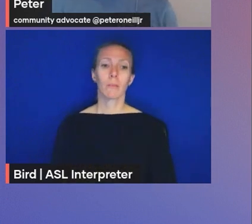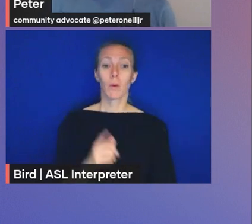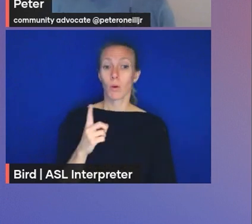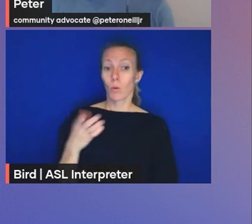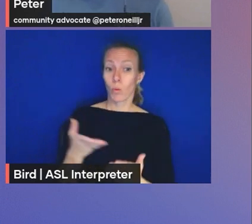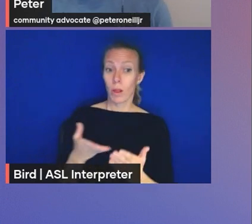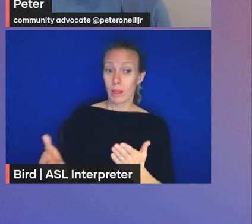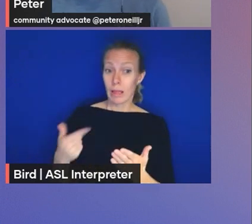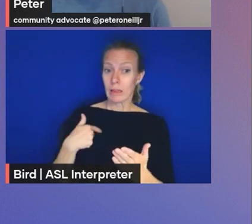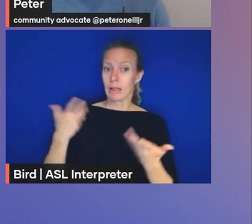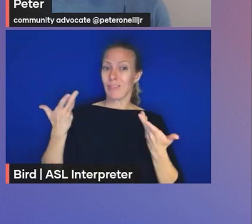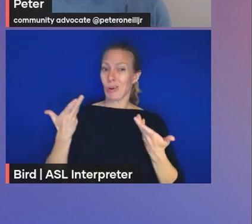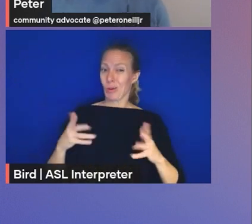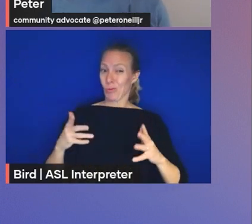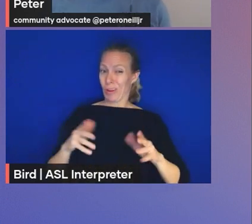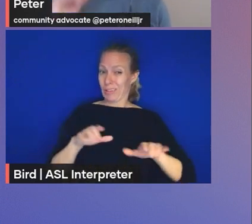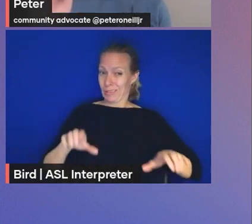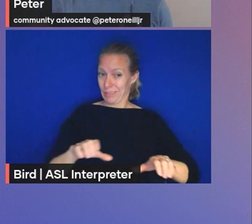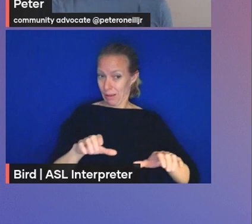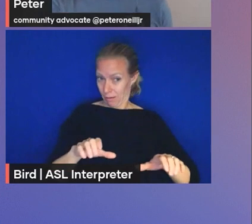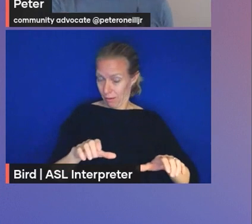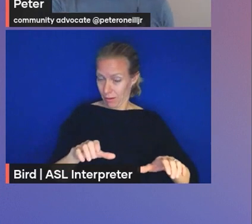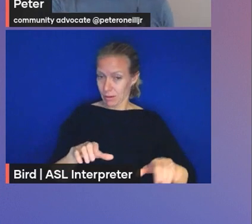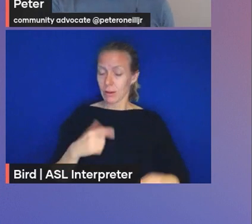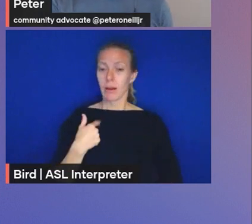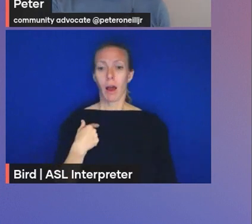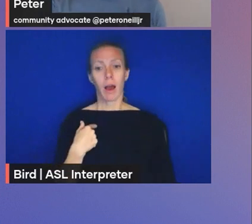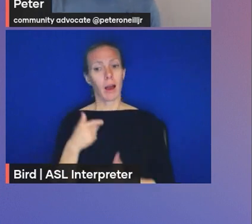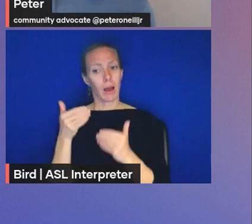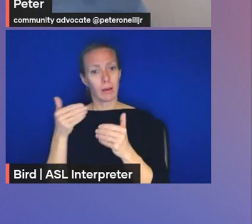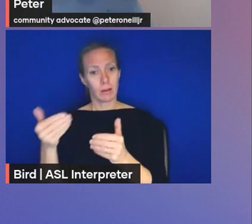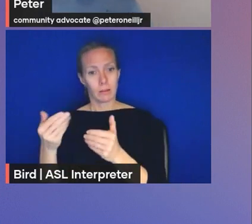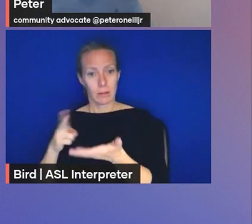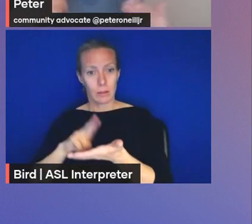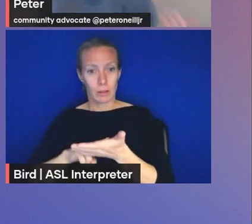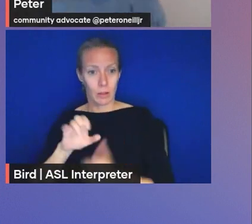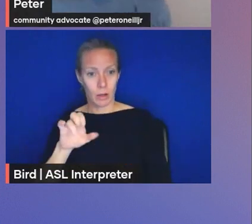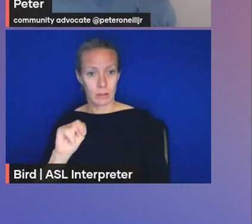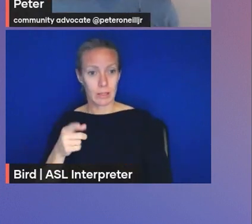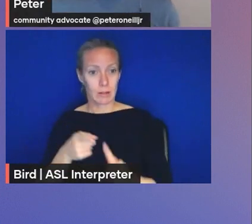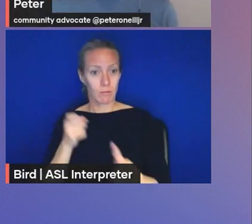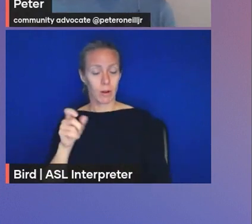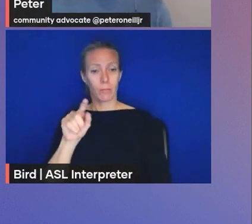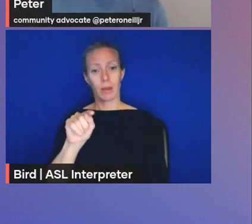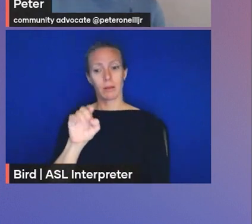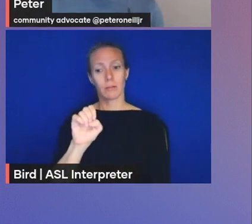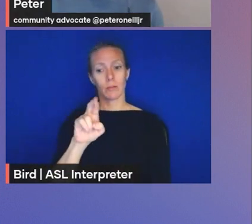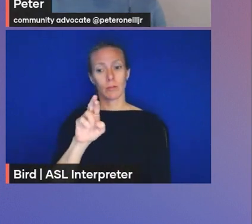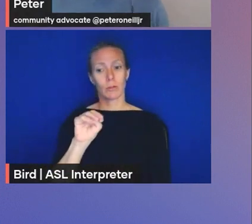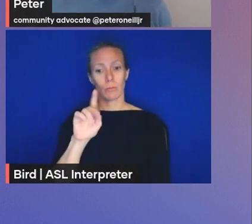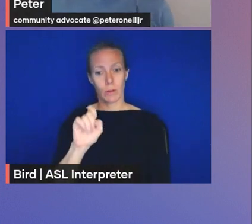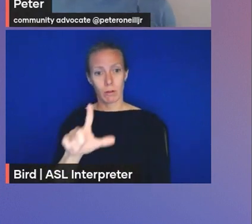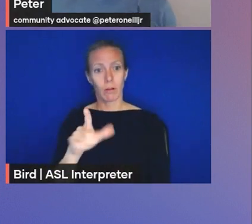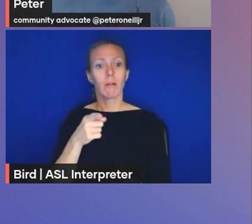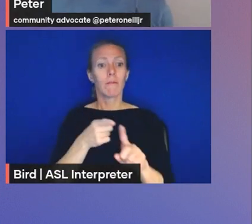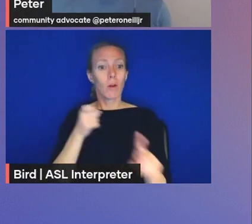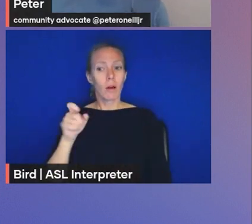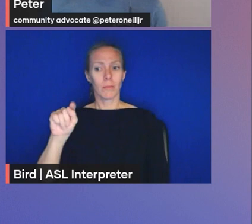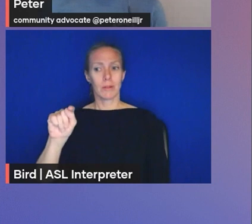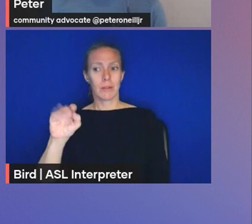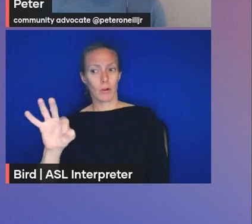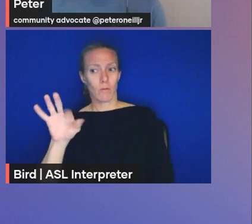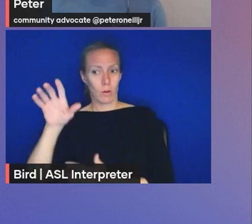have already done here is I've logged in from the terminal here into Terraform Cloud. You will have to